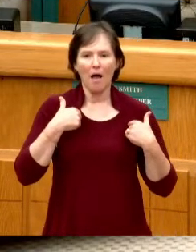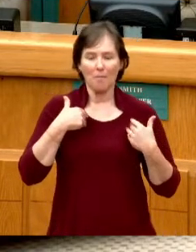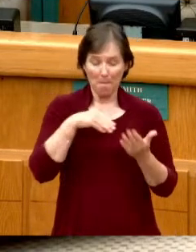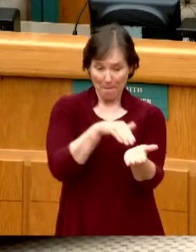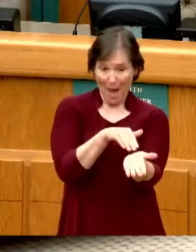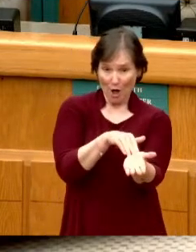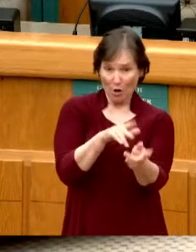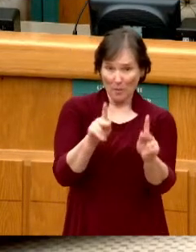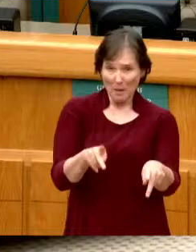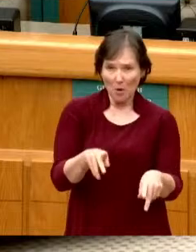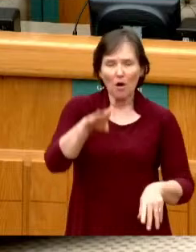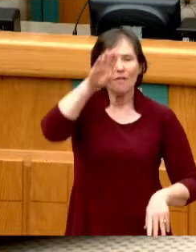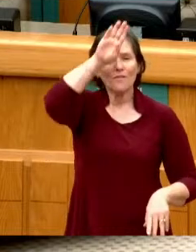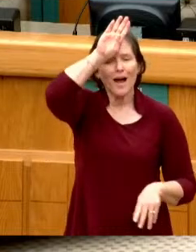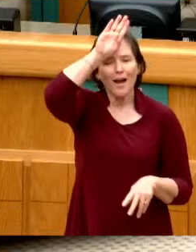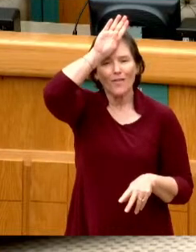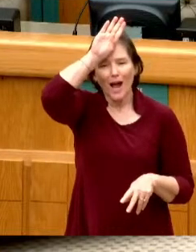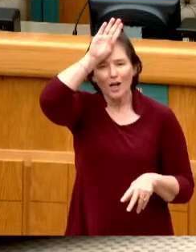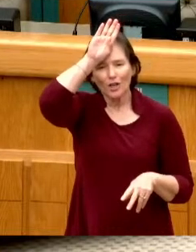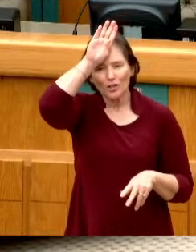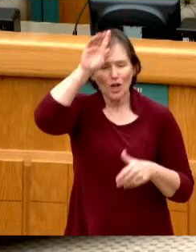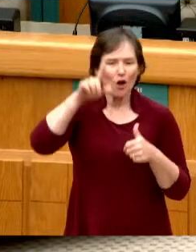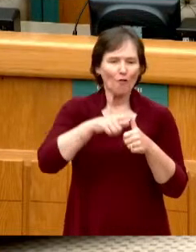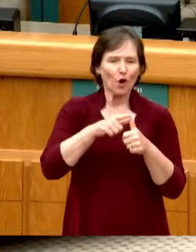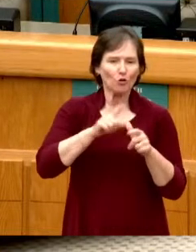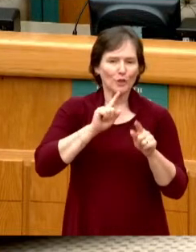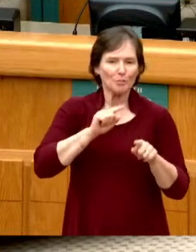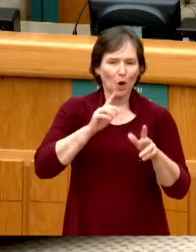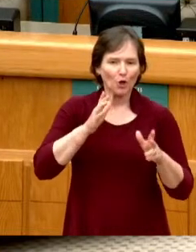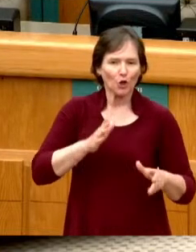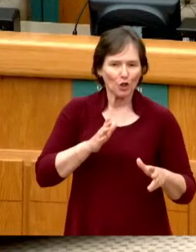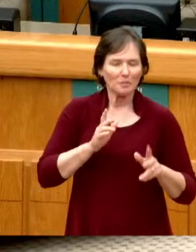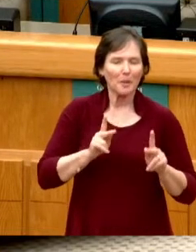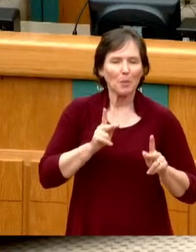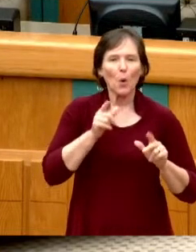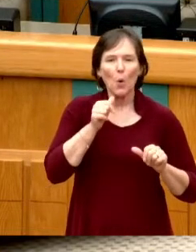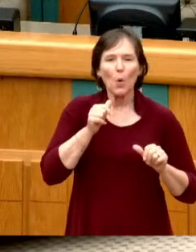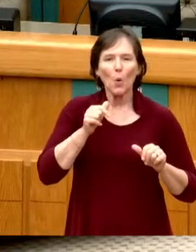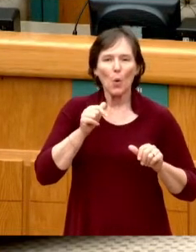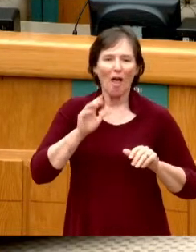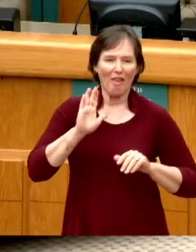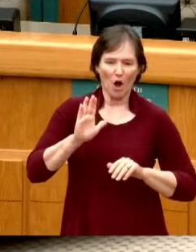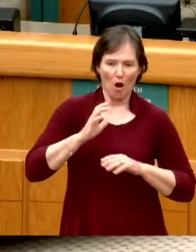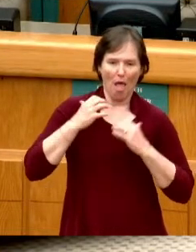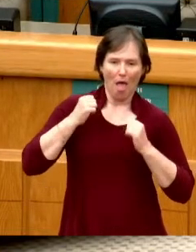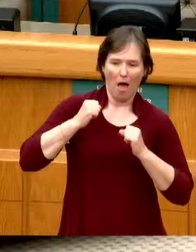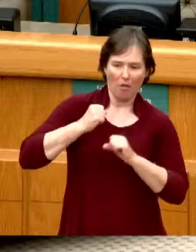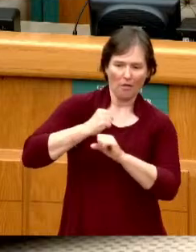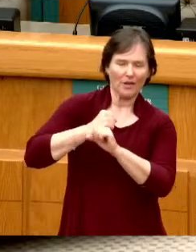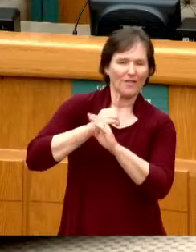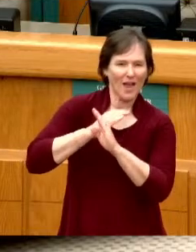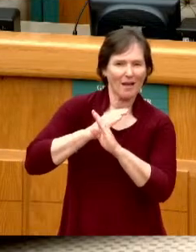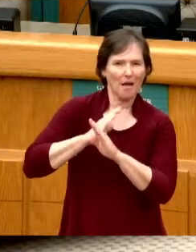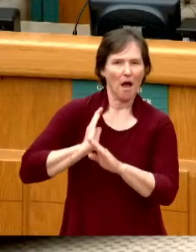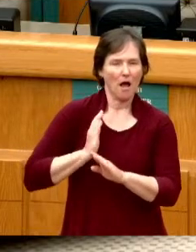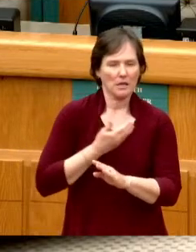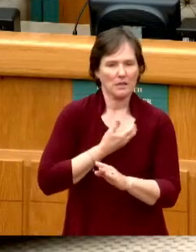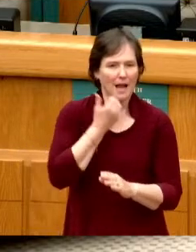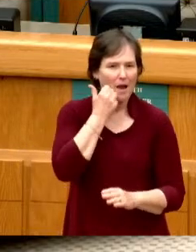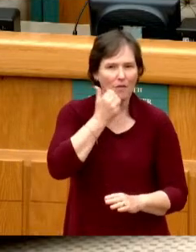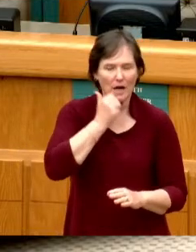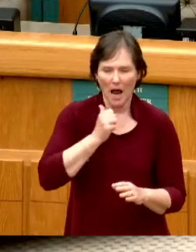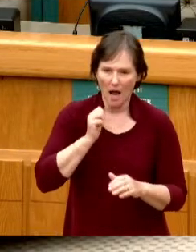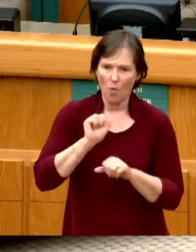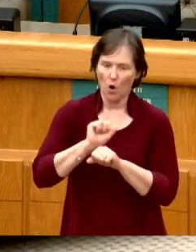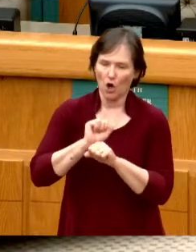firefighters, first responders, and others who really put their life and health on the line every single day they go to work. So today I'm really here to